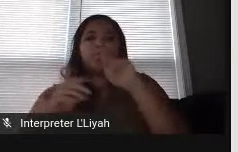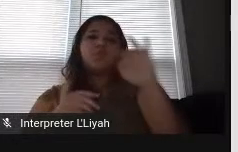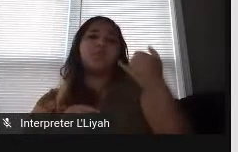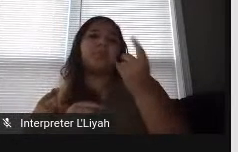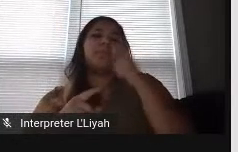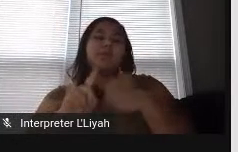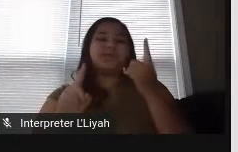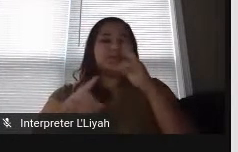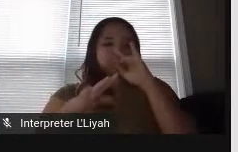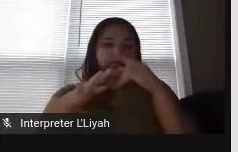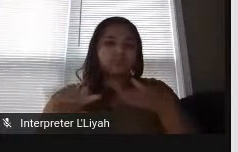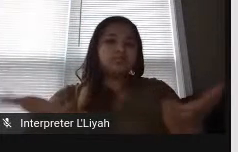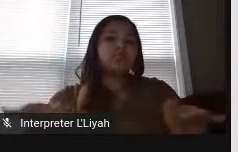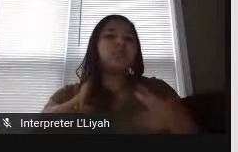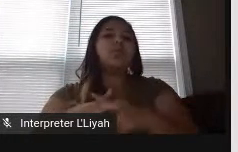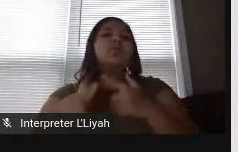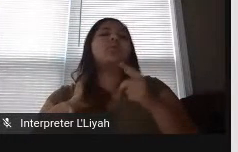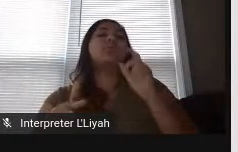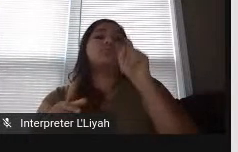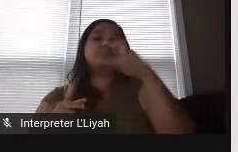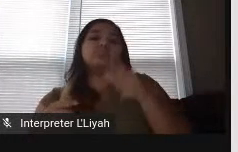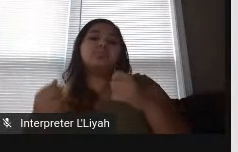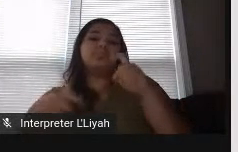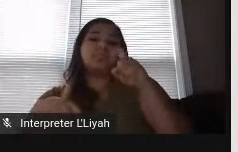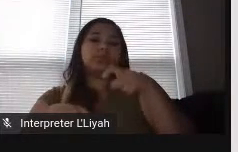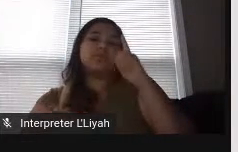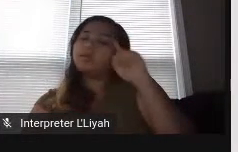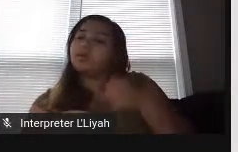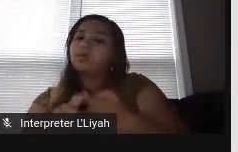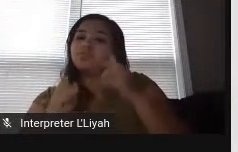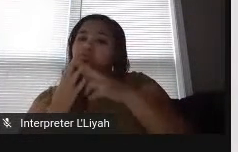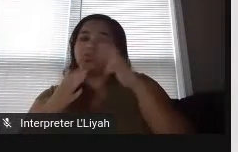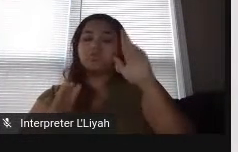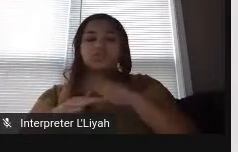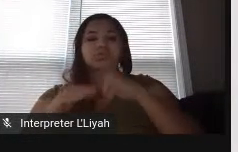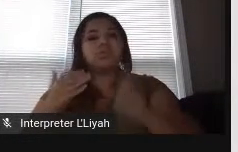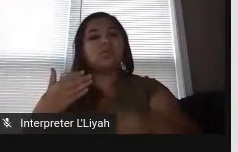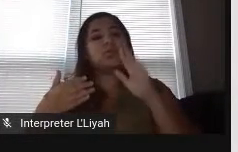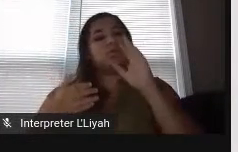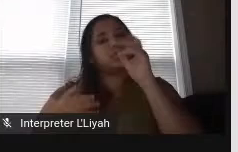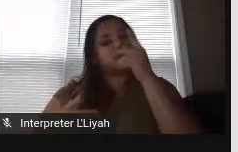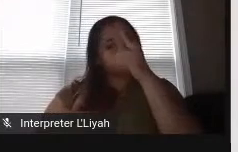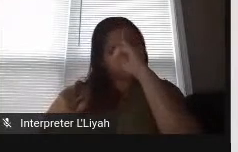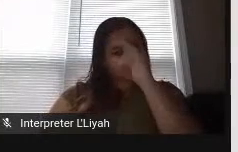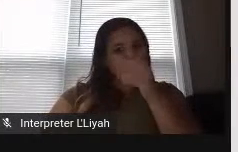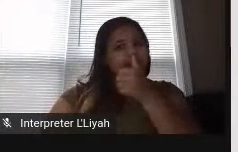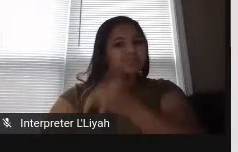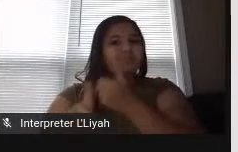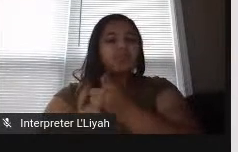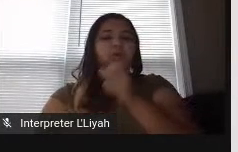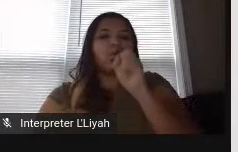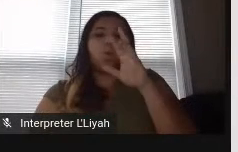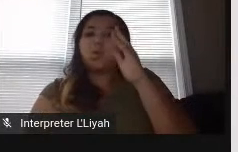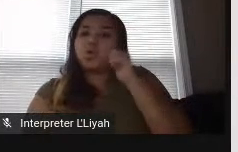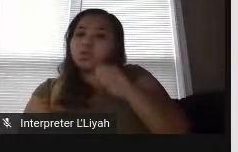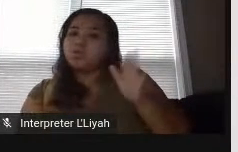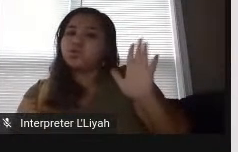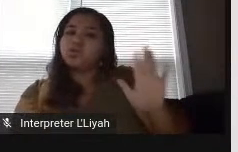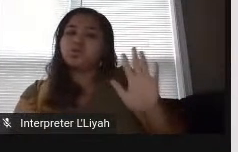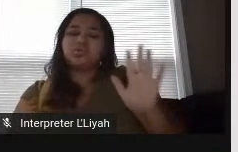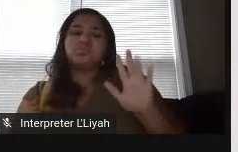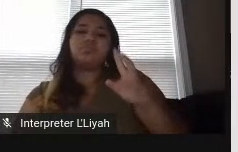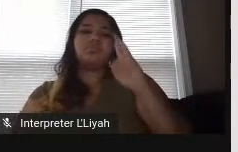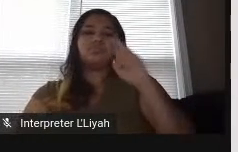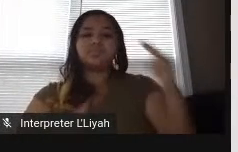child's educational needs that results from his or her disability. What's